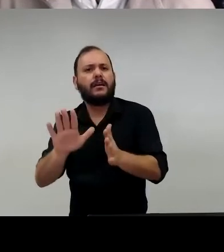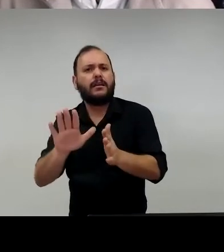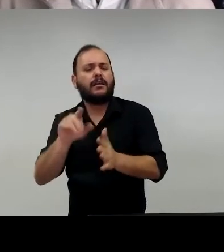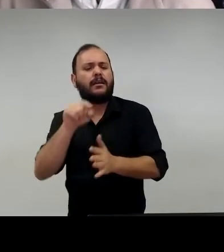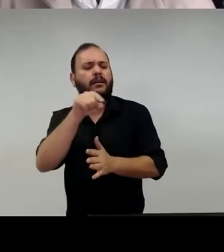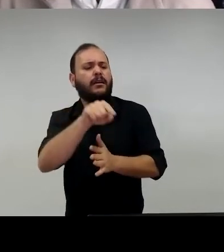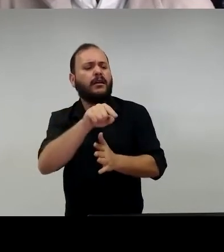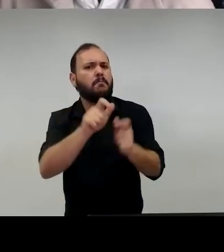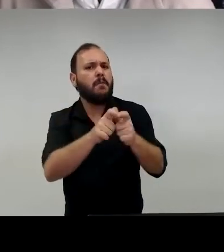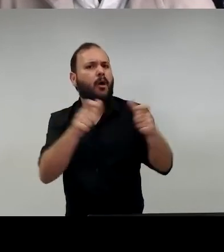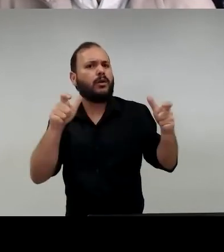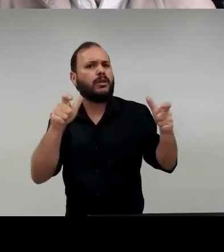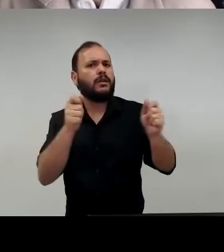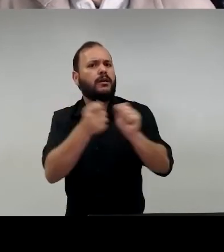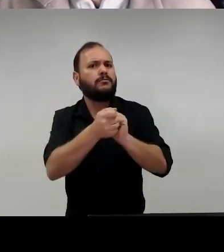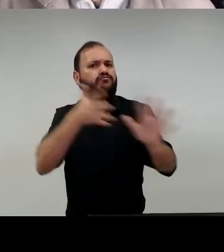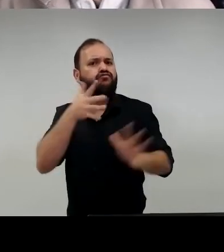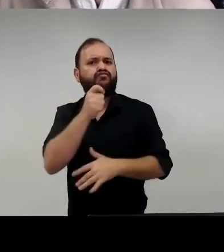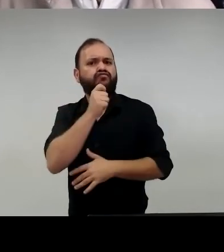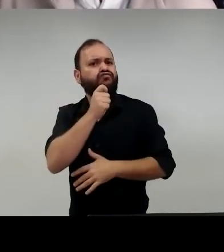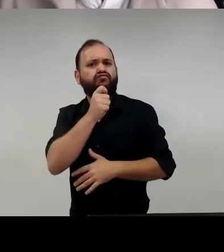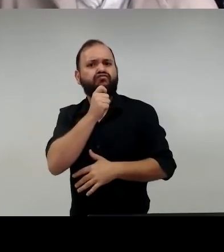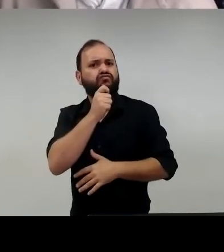languages, except CODAs.